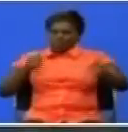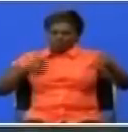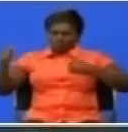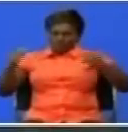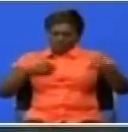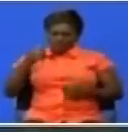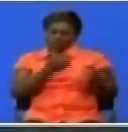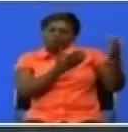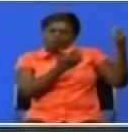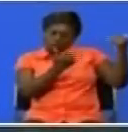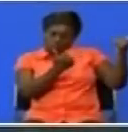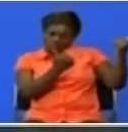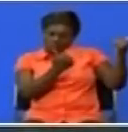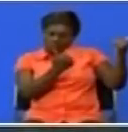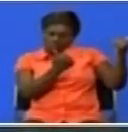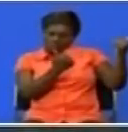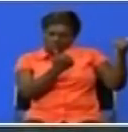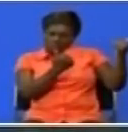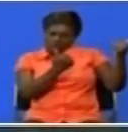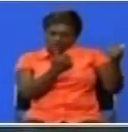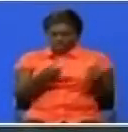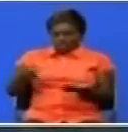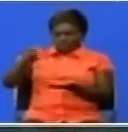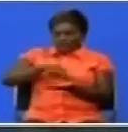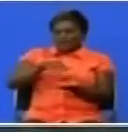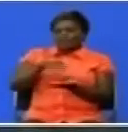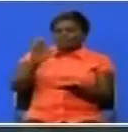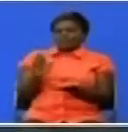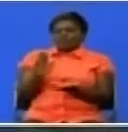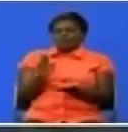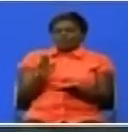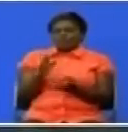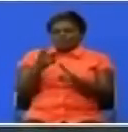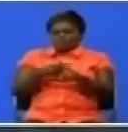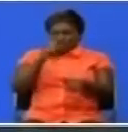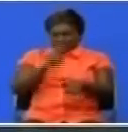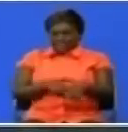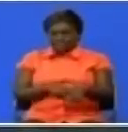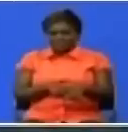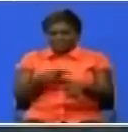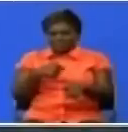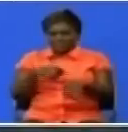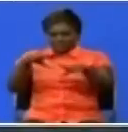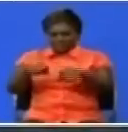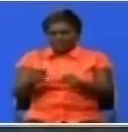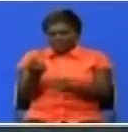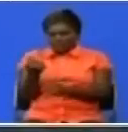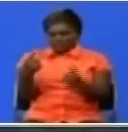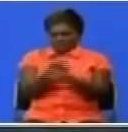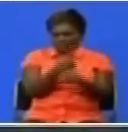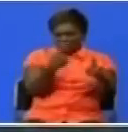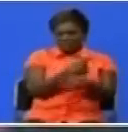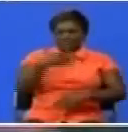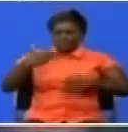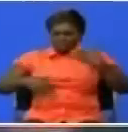looking to add to our defensive aspects since I've come to the club. We've looked at a few different players,